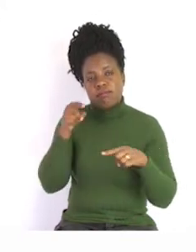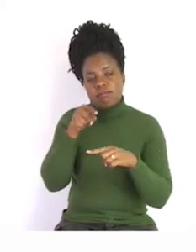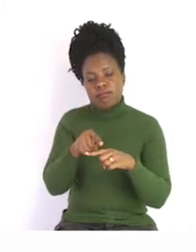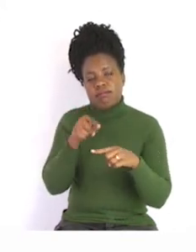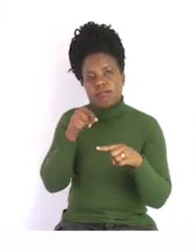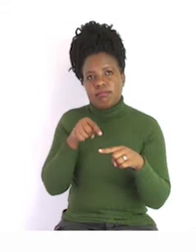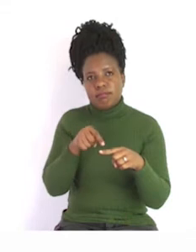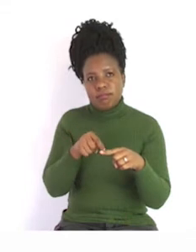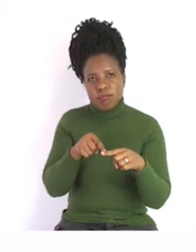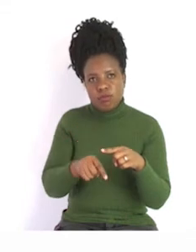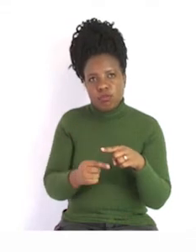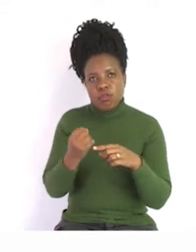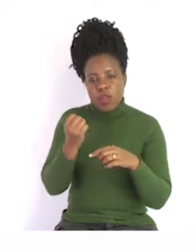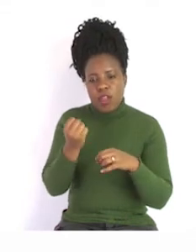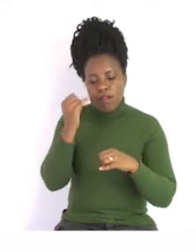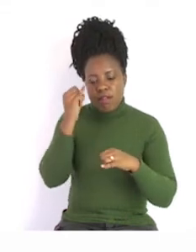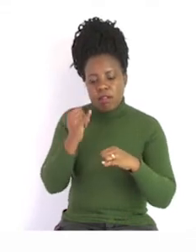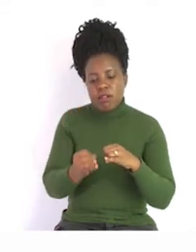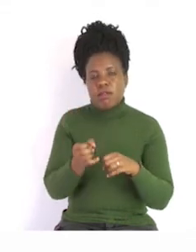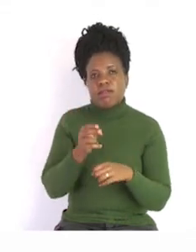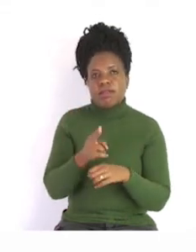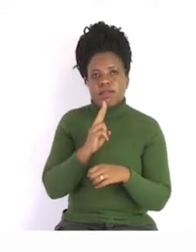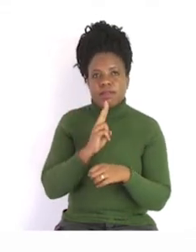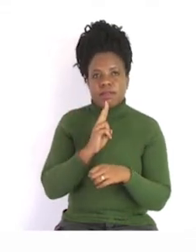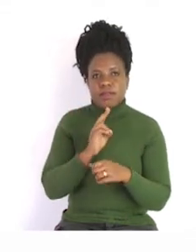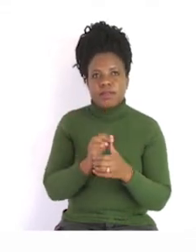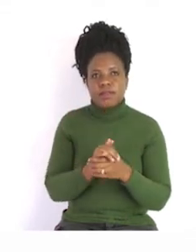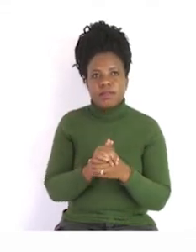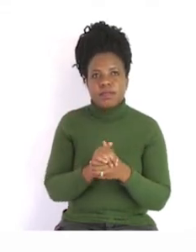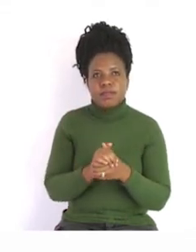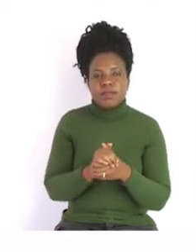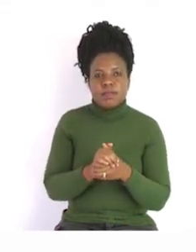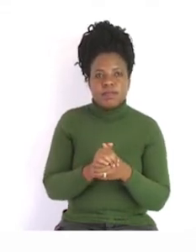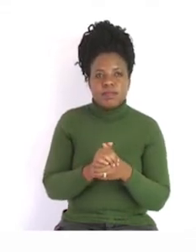to this answer. Okay. Now,